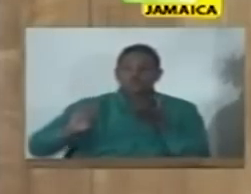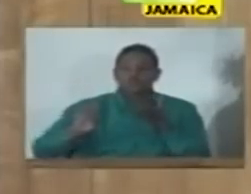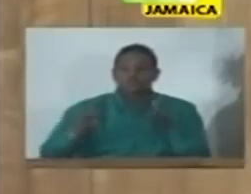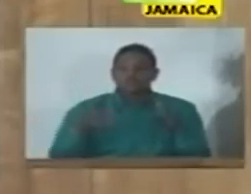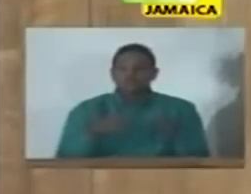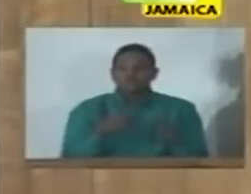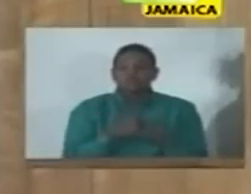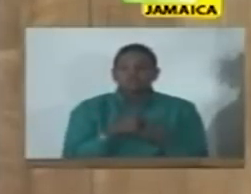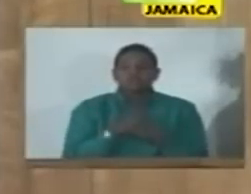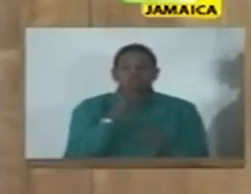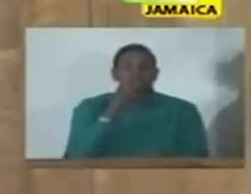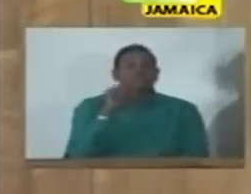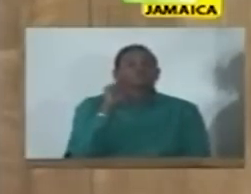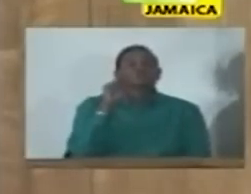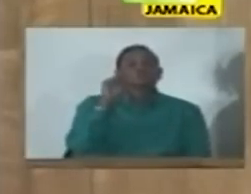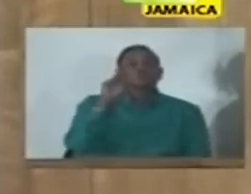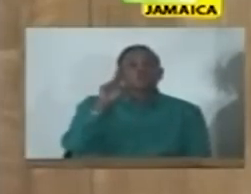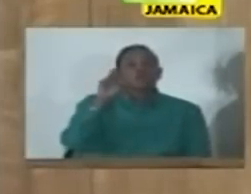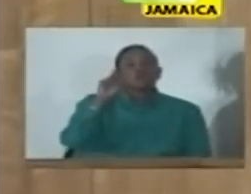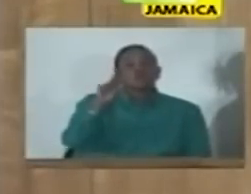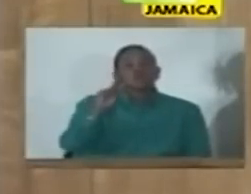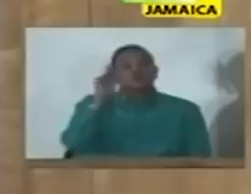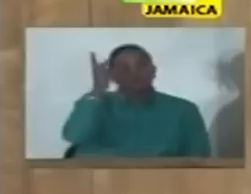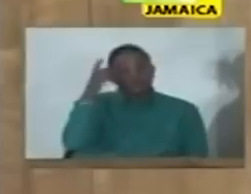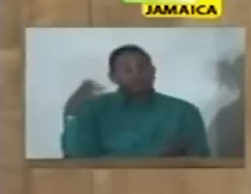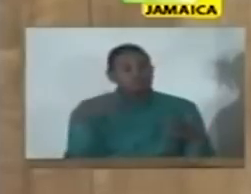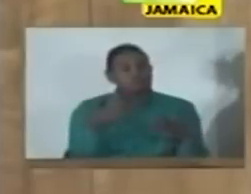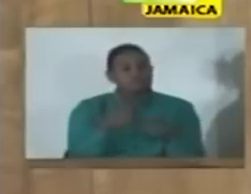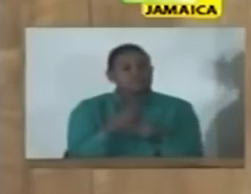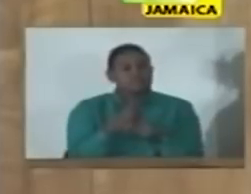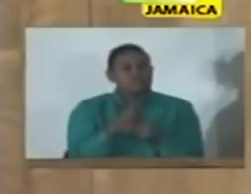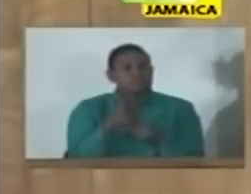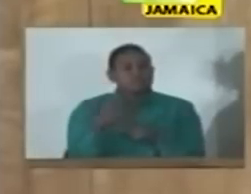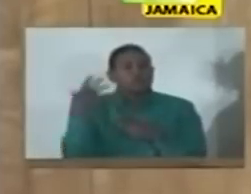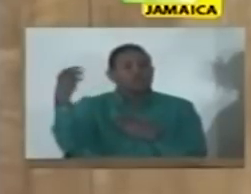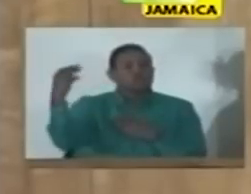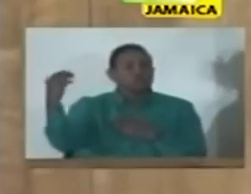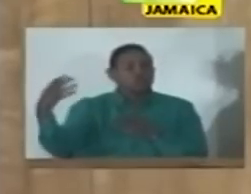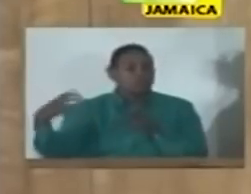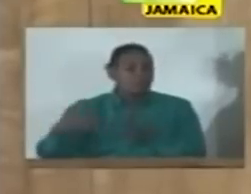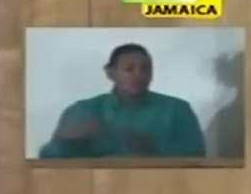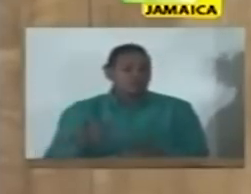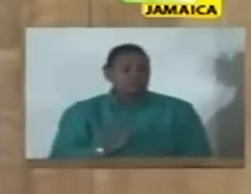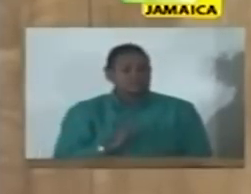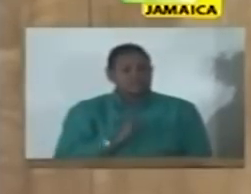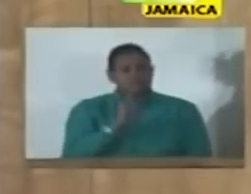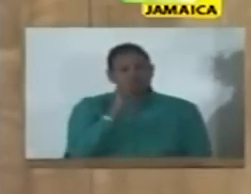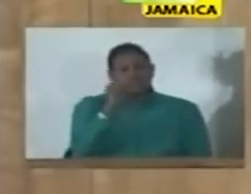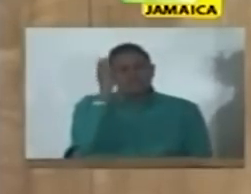political party as part of the excluded body. I'm concerned about it